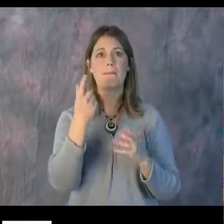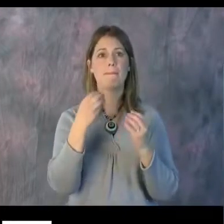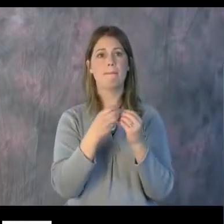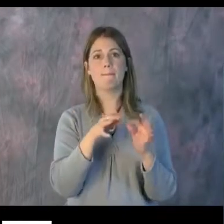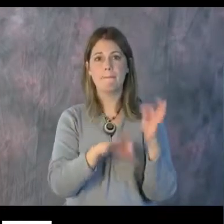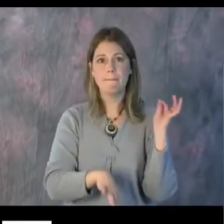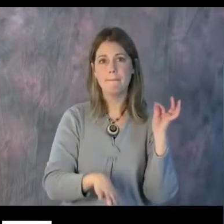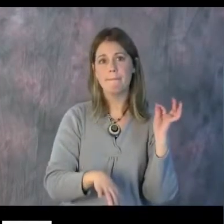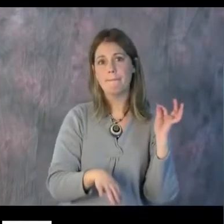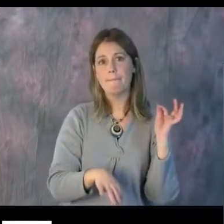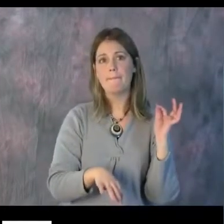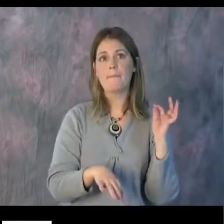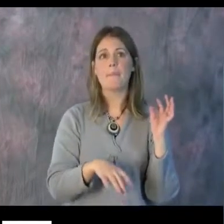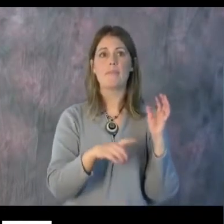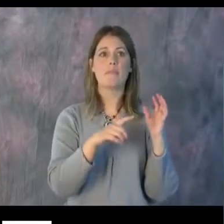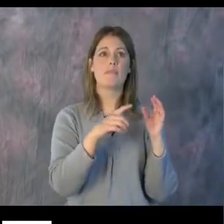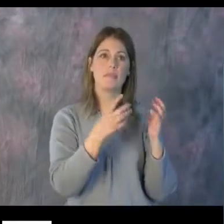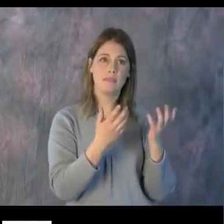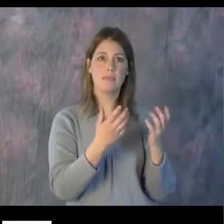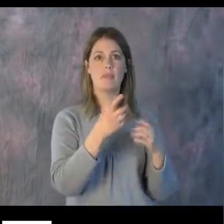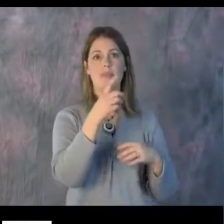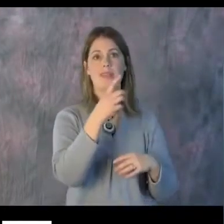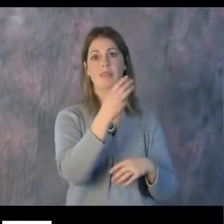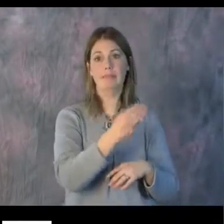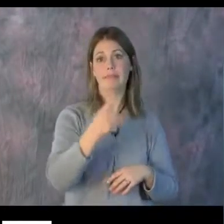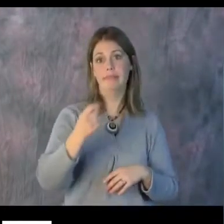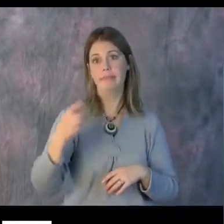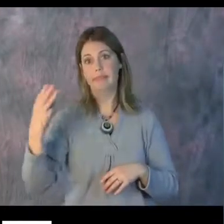Another example